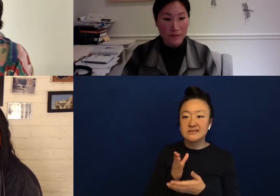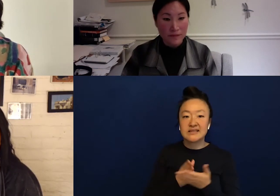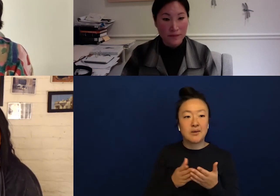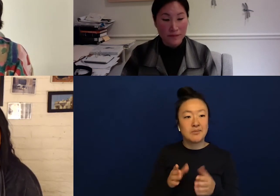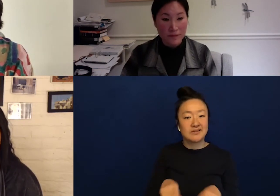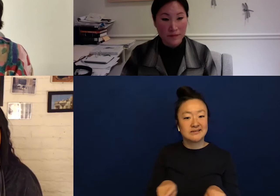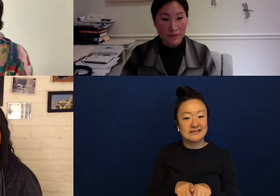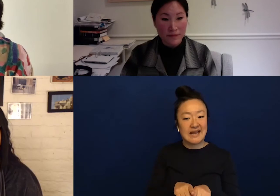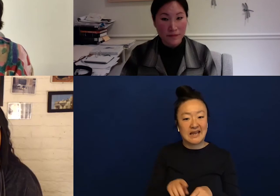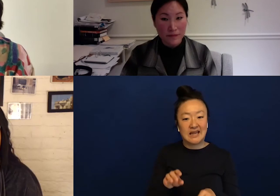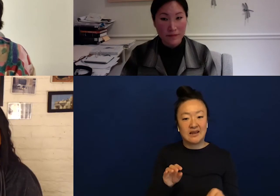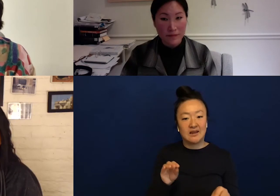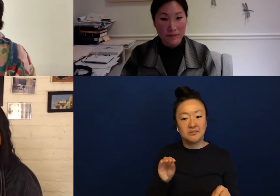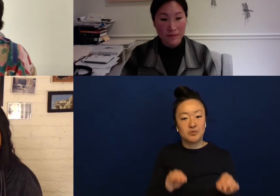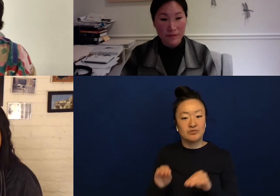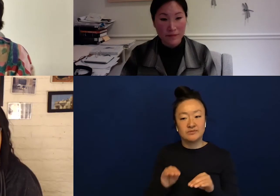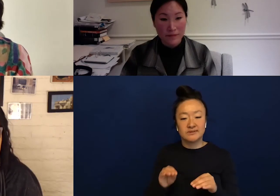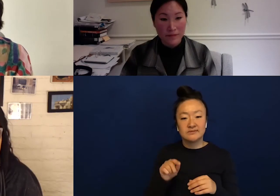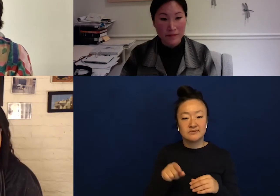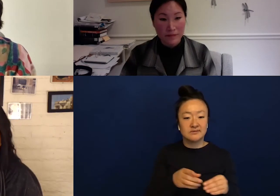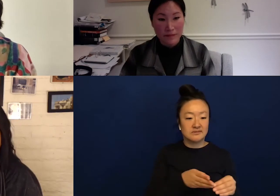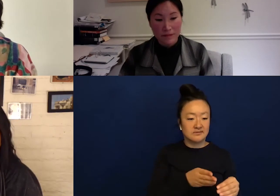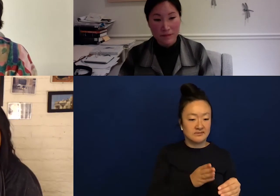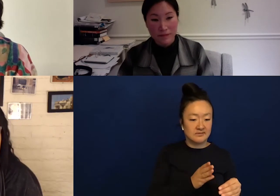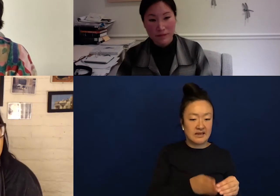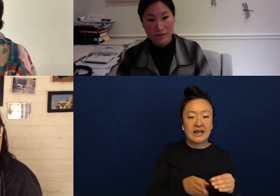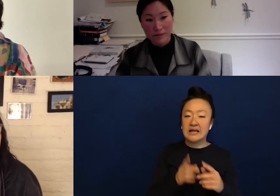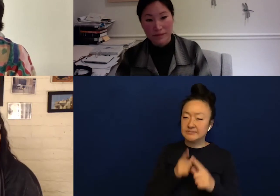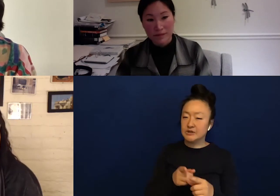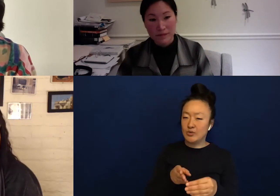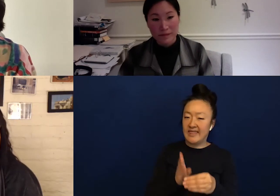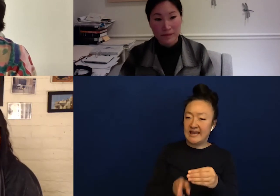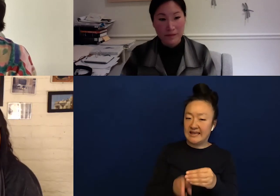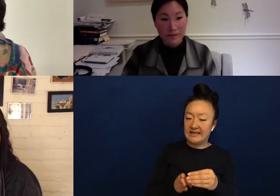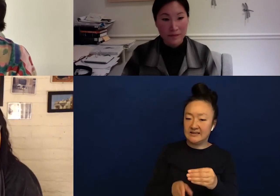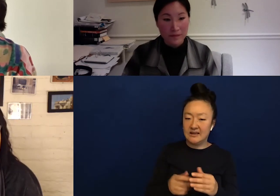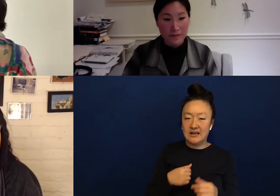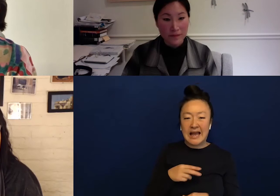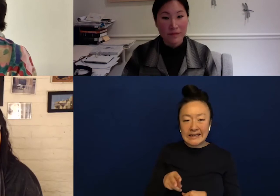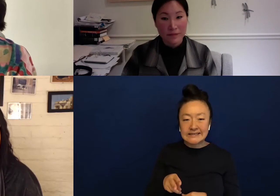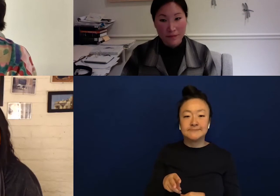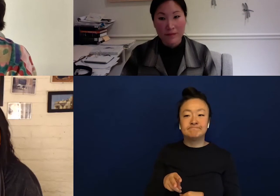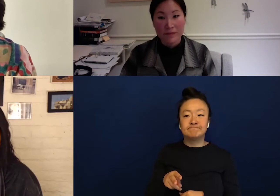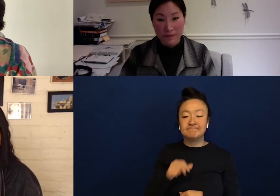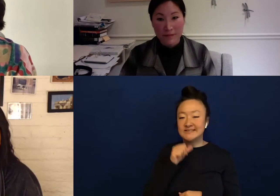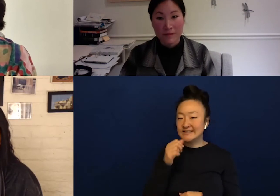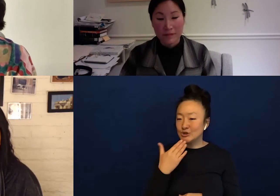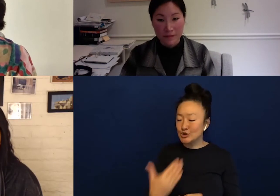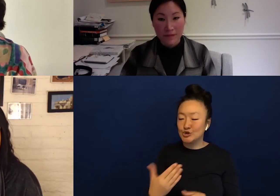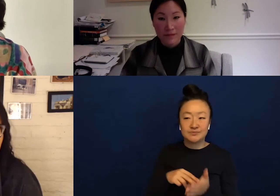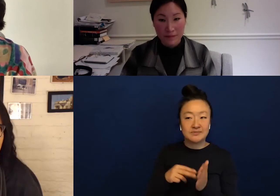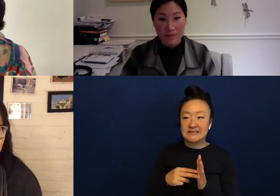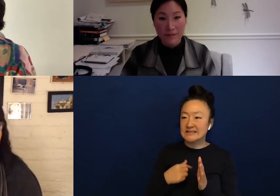moves, both in ending and especially with endings. And I was like, that is not good. That means I need to